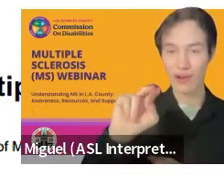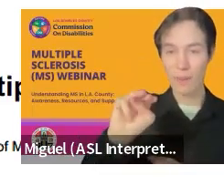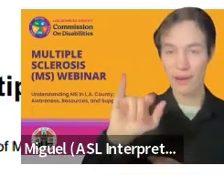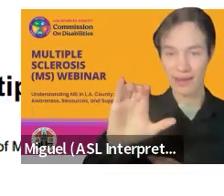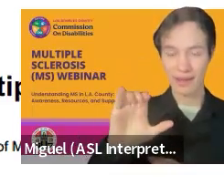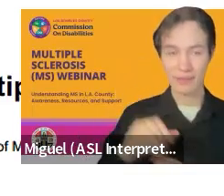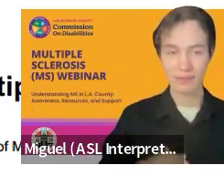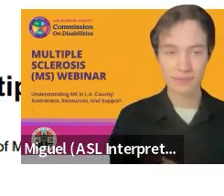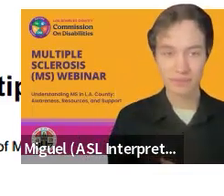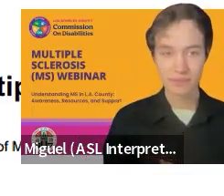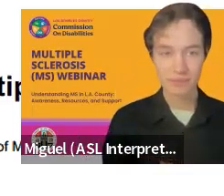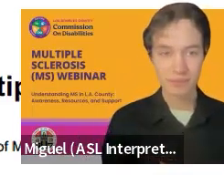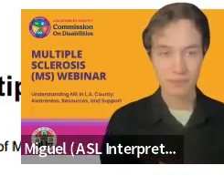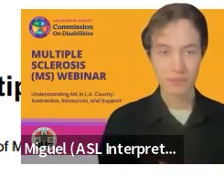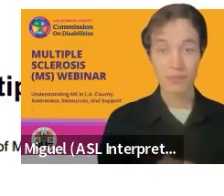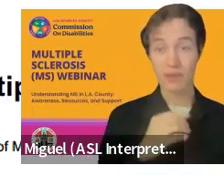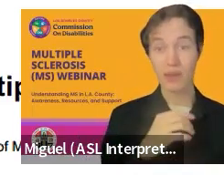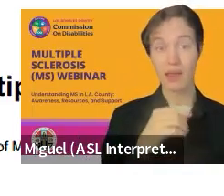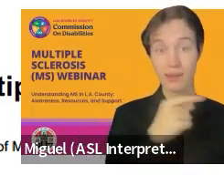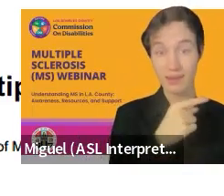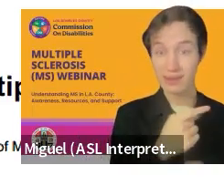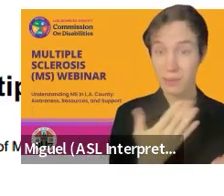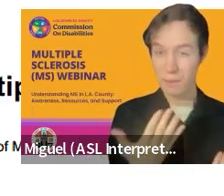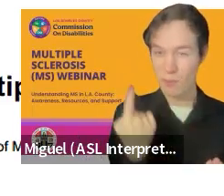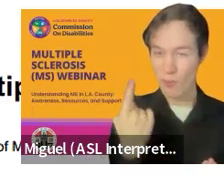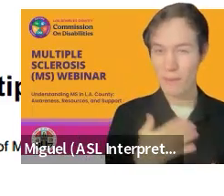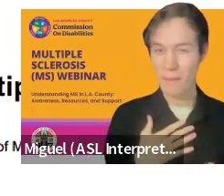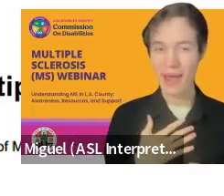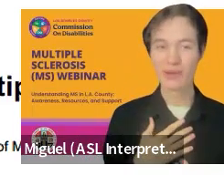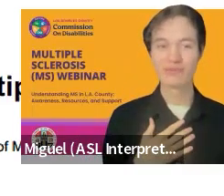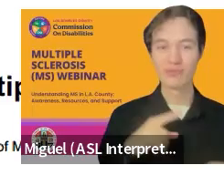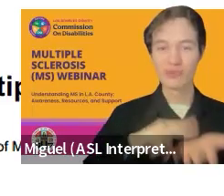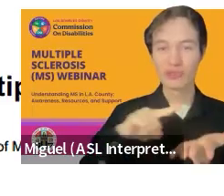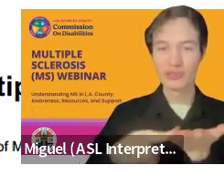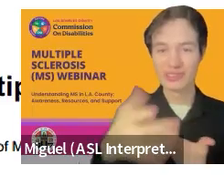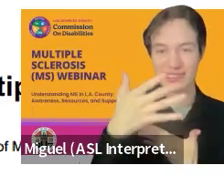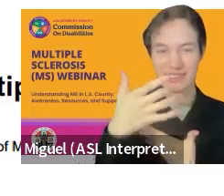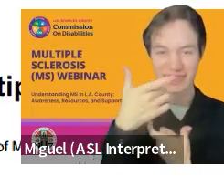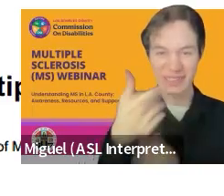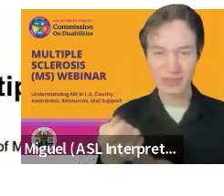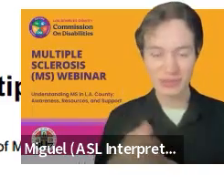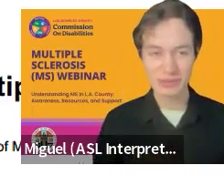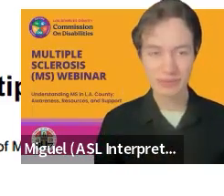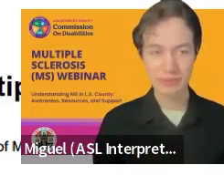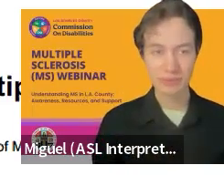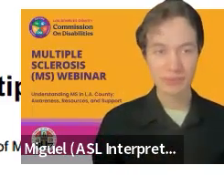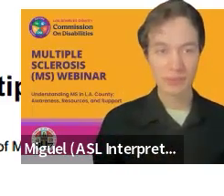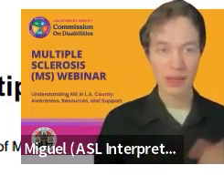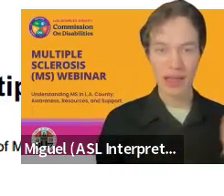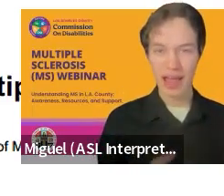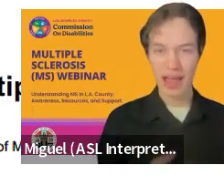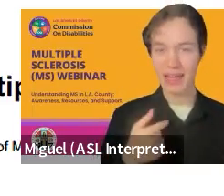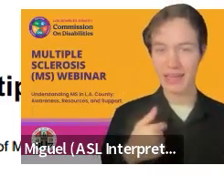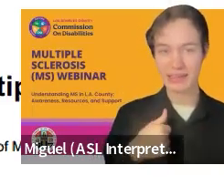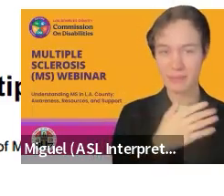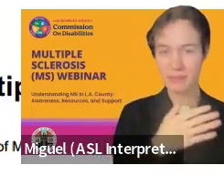meeting, and this happens to be one of my research interests. So this retrospective study that I did for